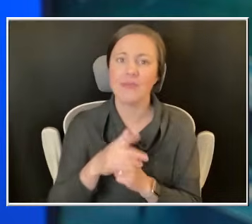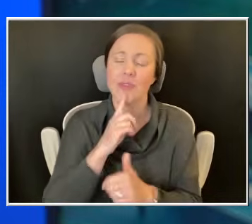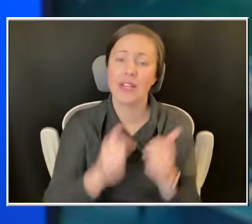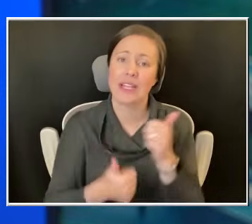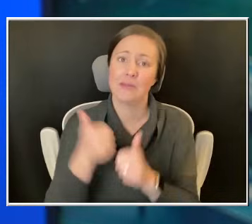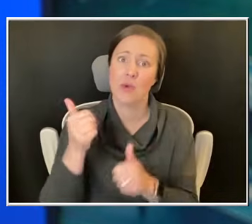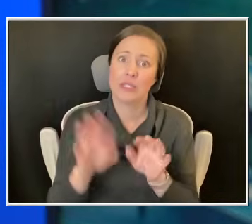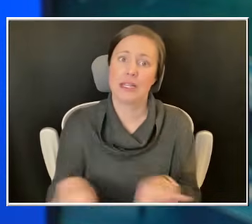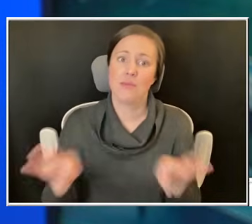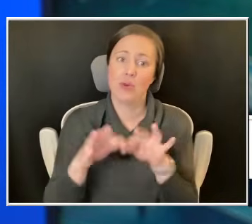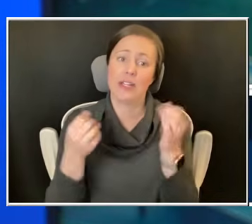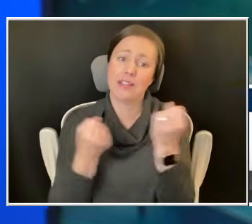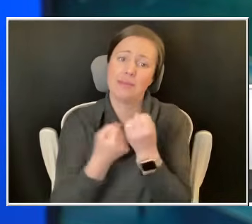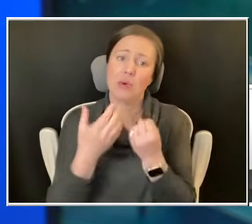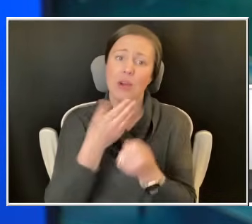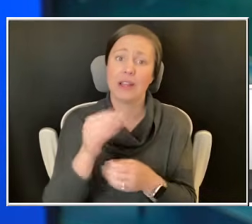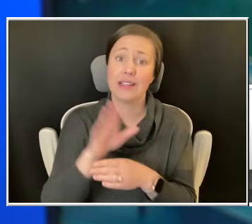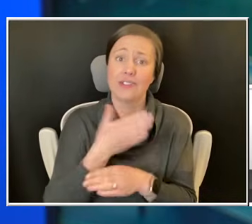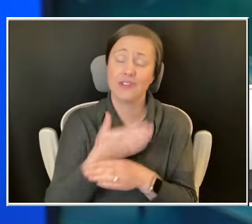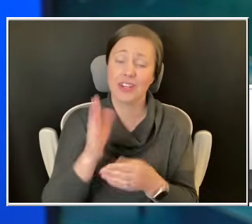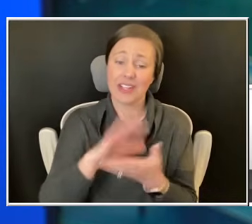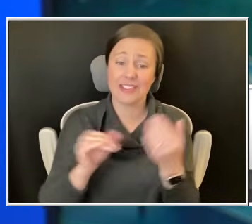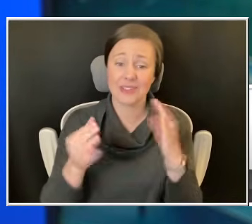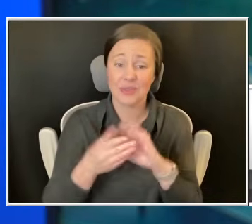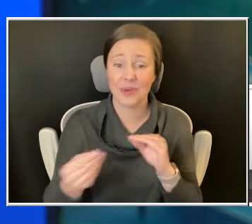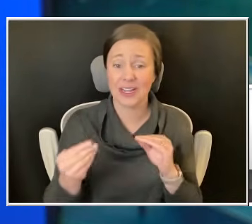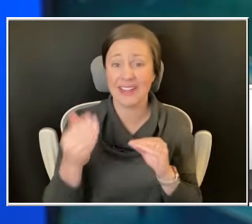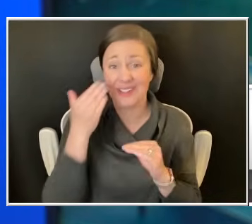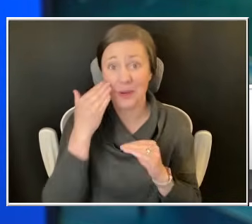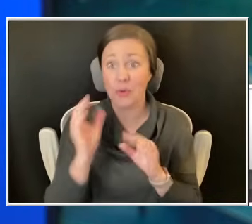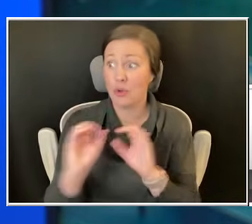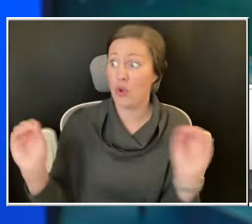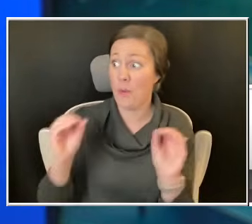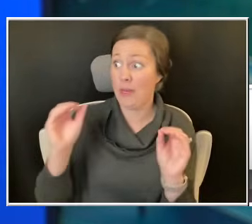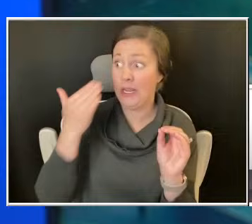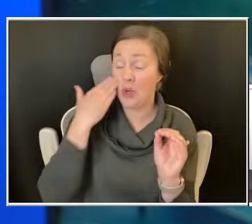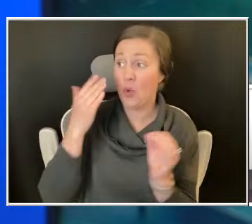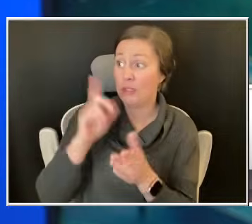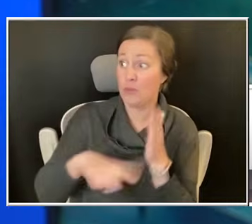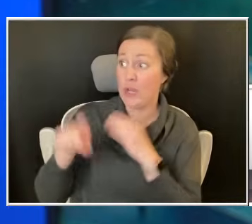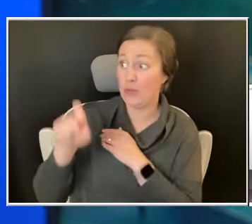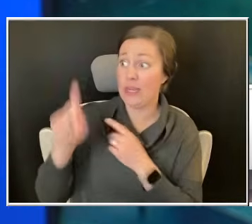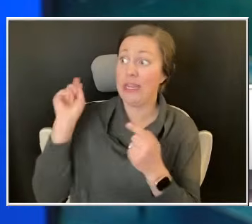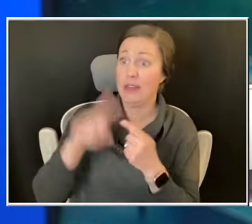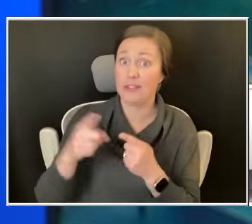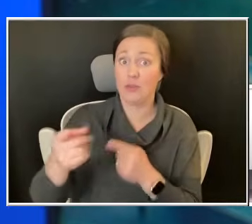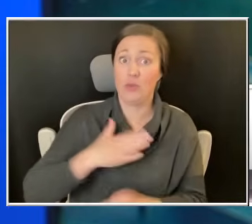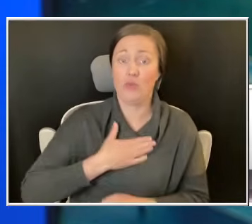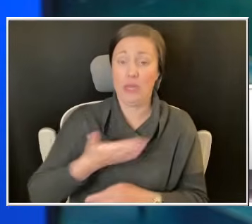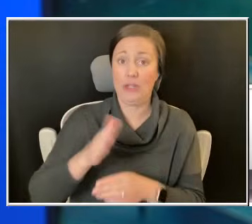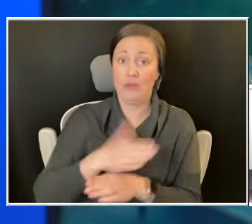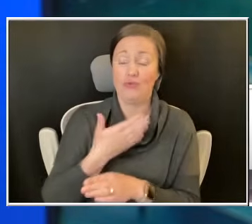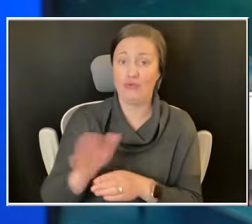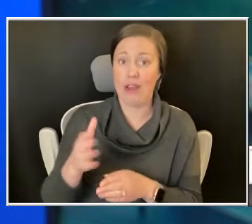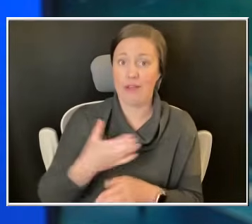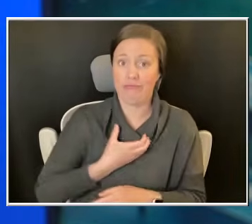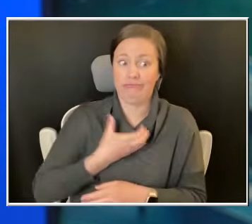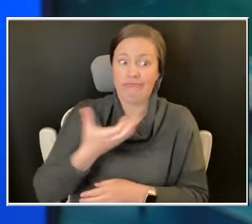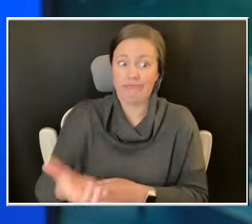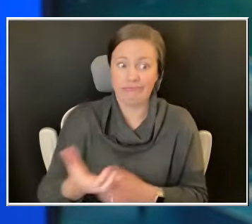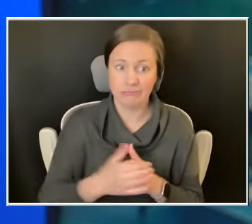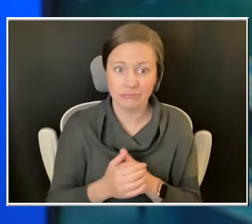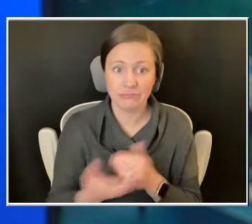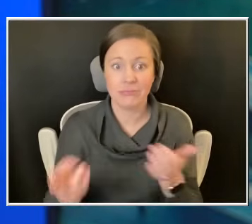and sharing a story that no one knows what you need until you share it. And sign your donor